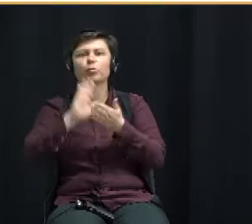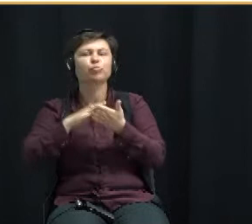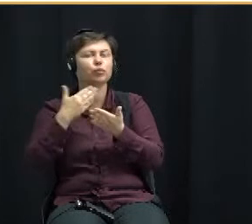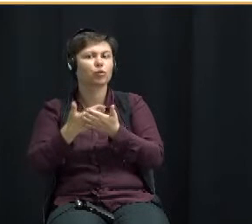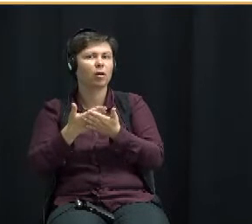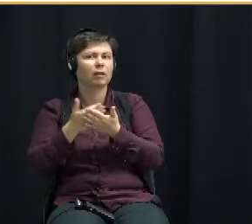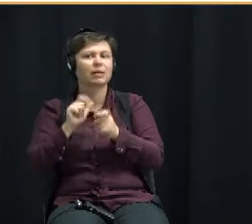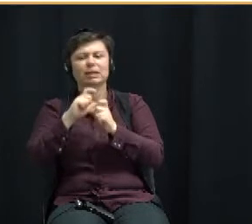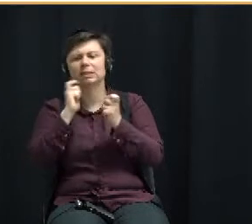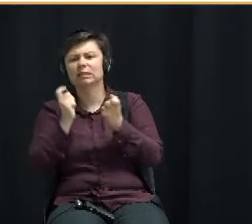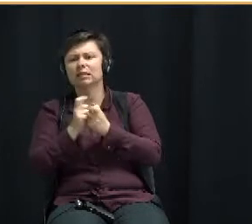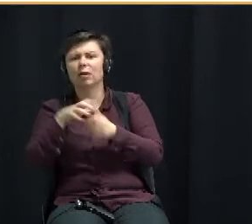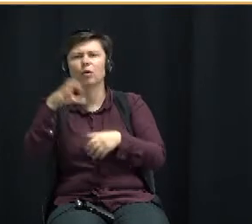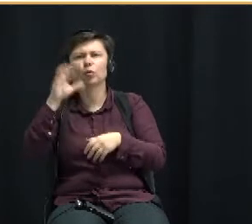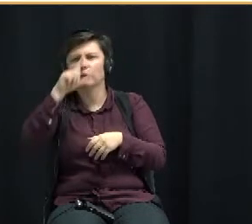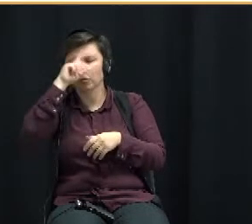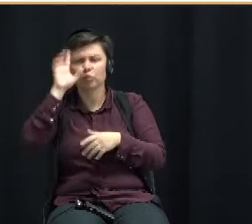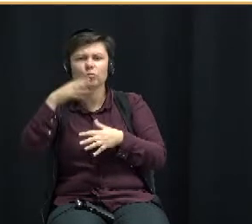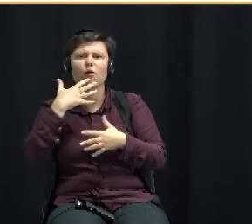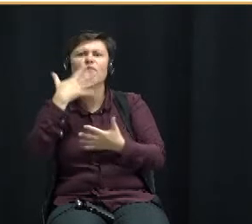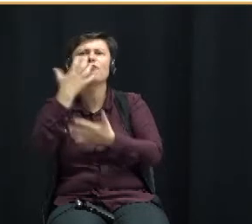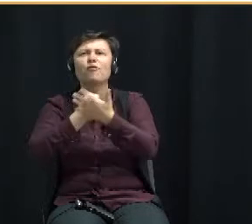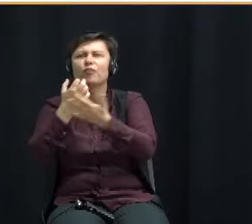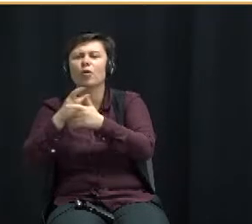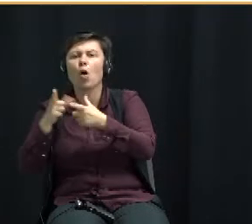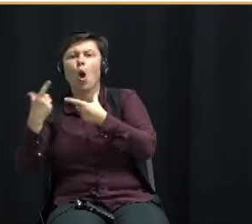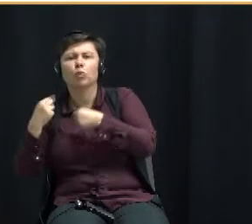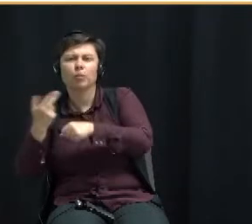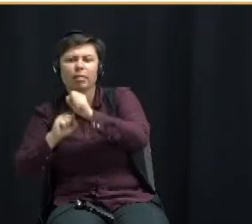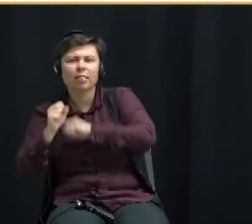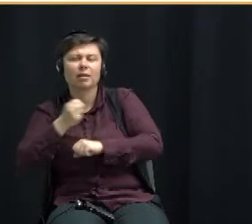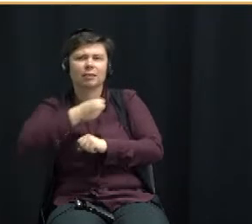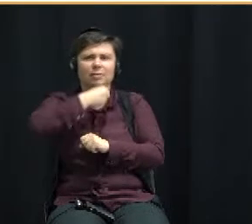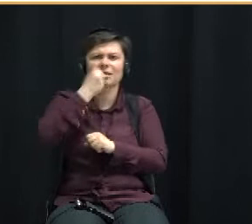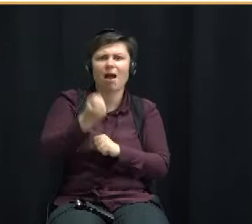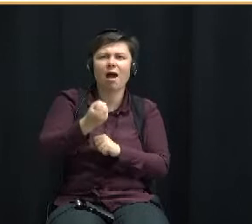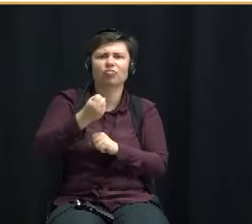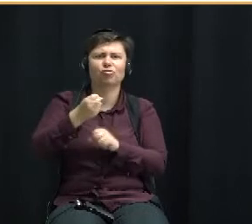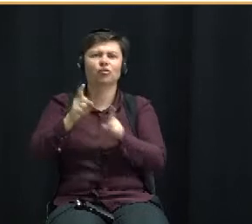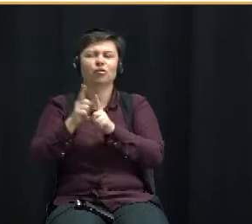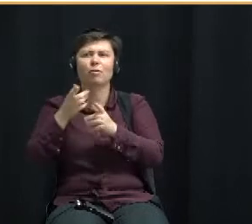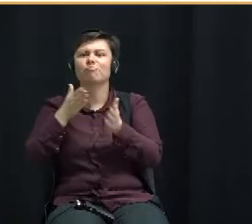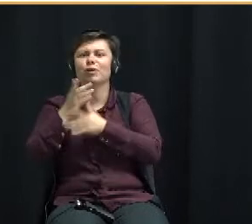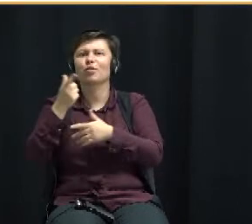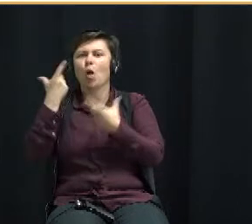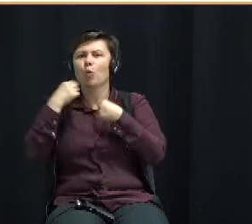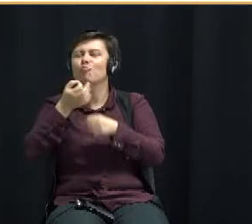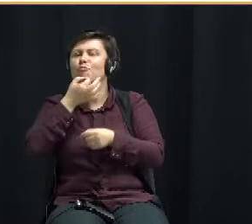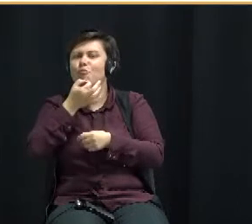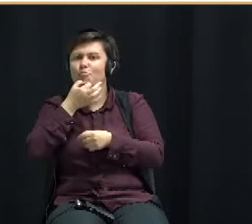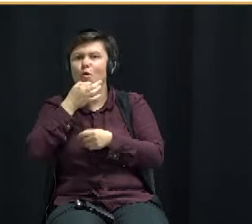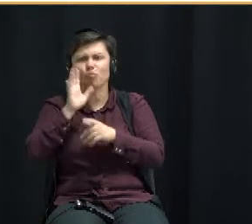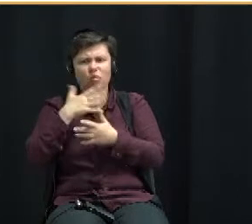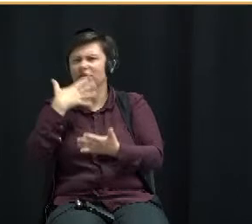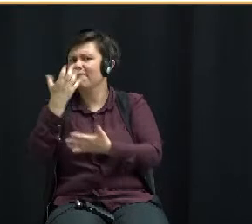and they all took part in building this amazing activity park, which